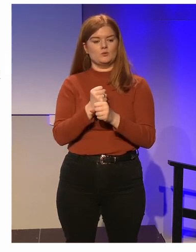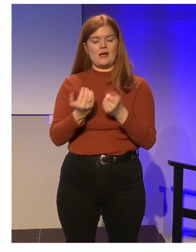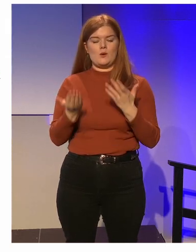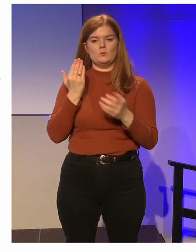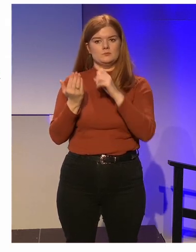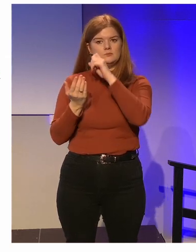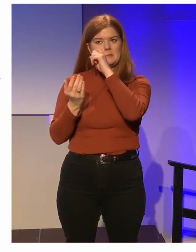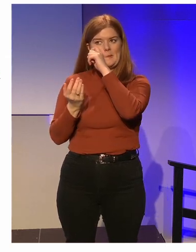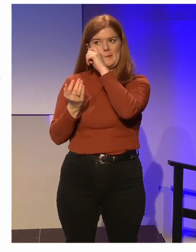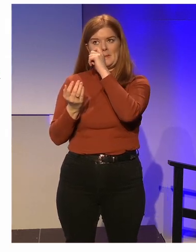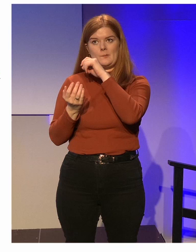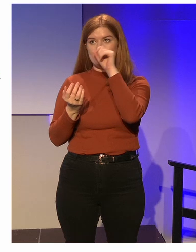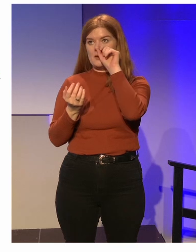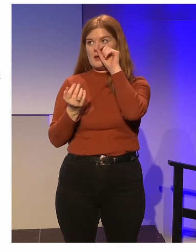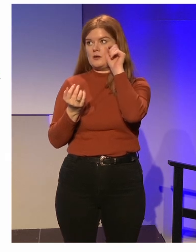how we,